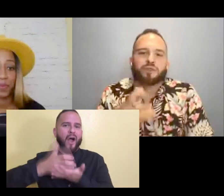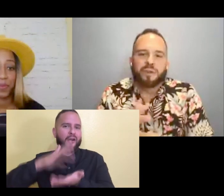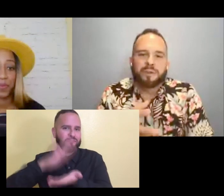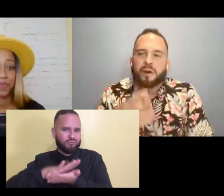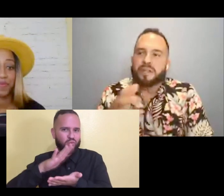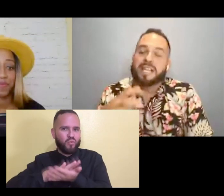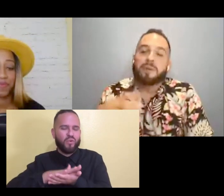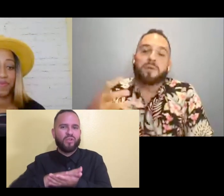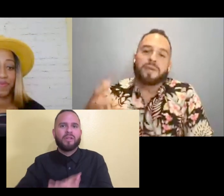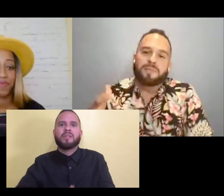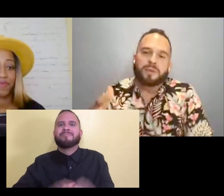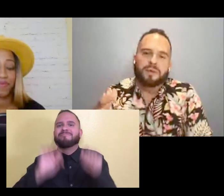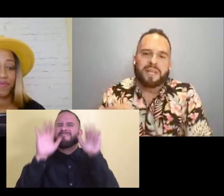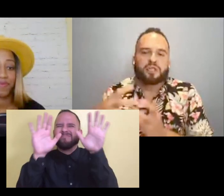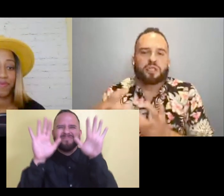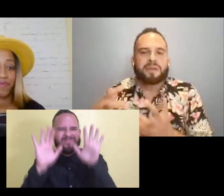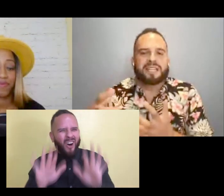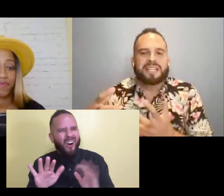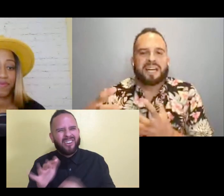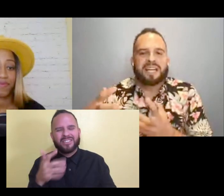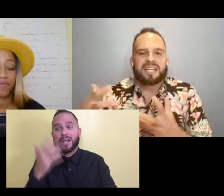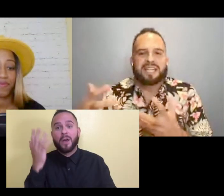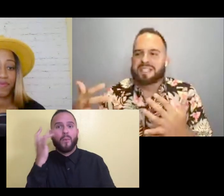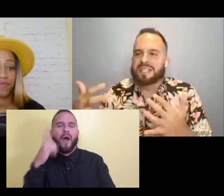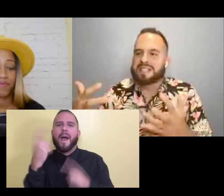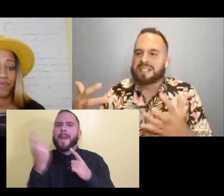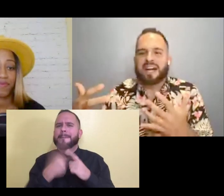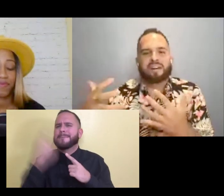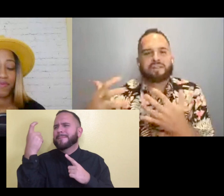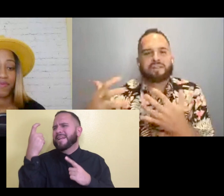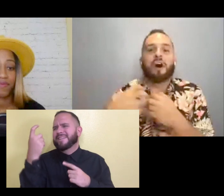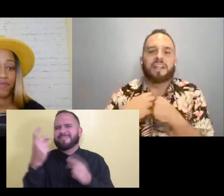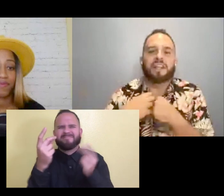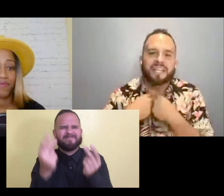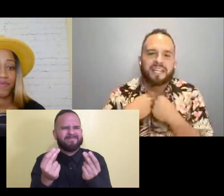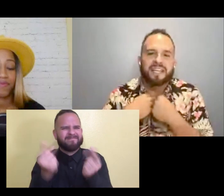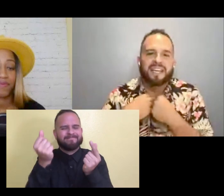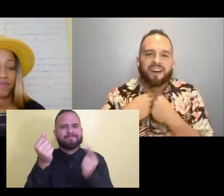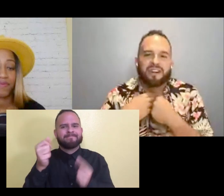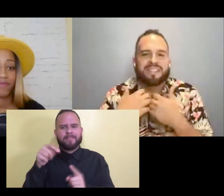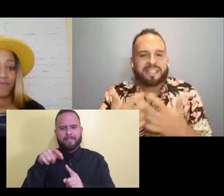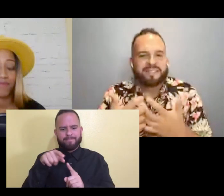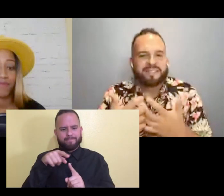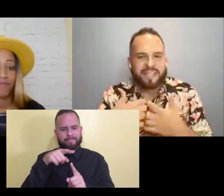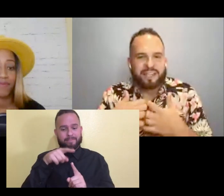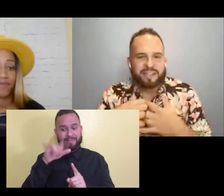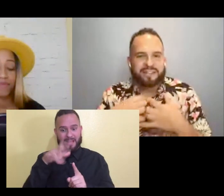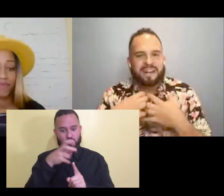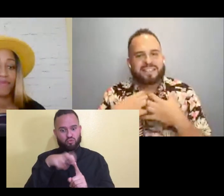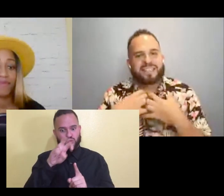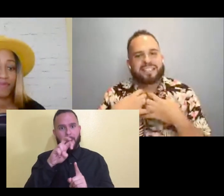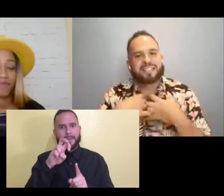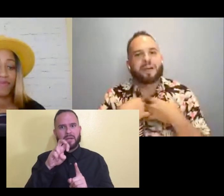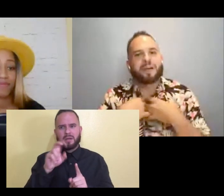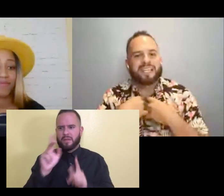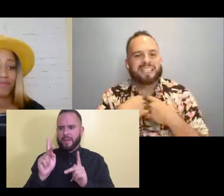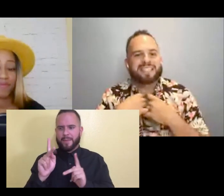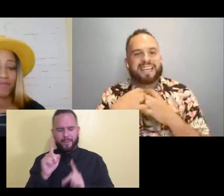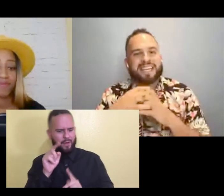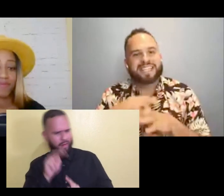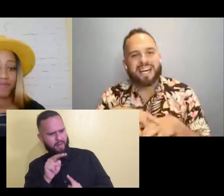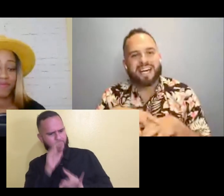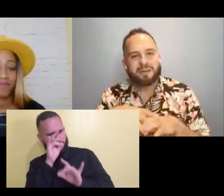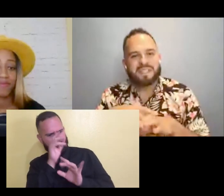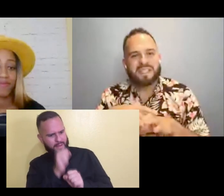of trip or the type of people that a trip like that is gonna kind of call in are different. The fact that somebody is